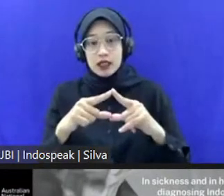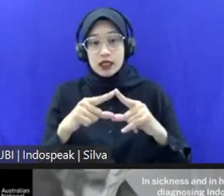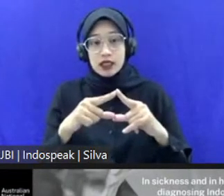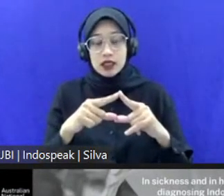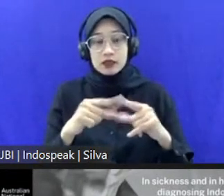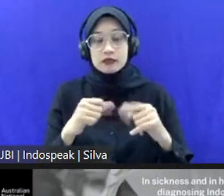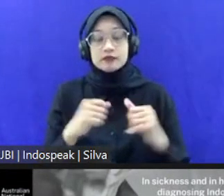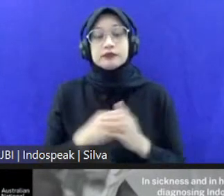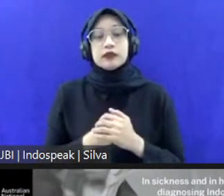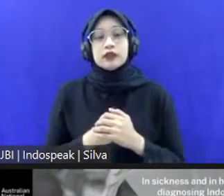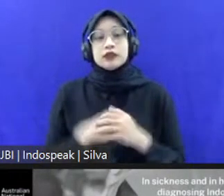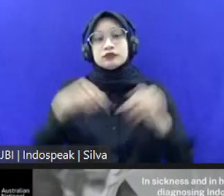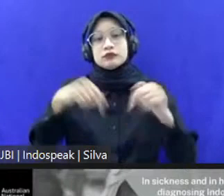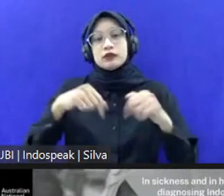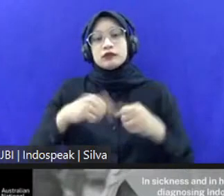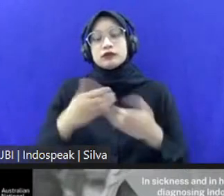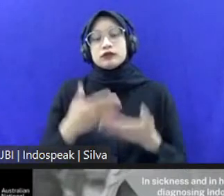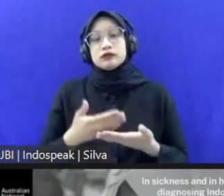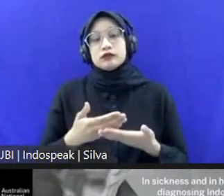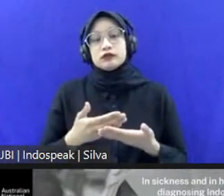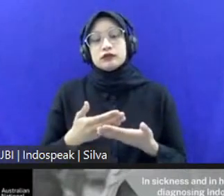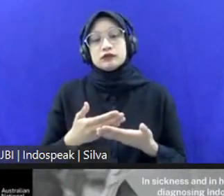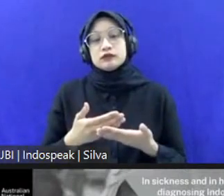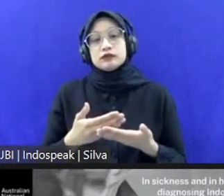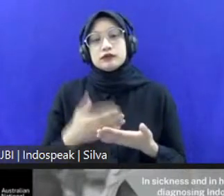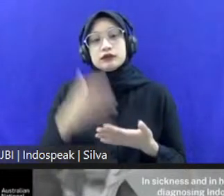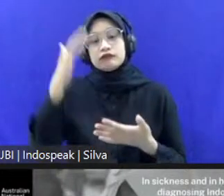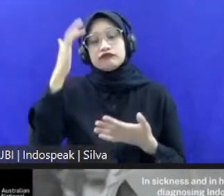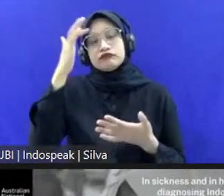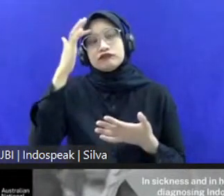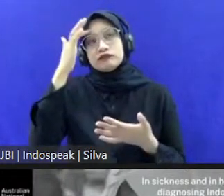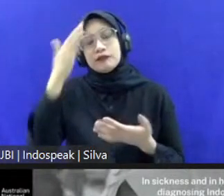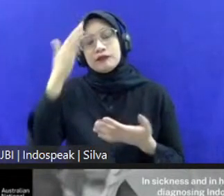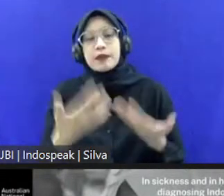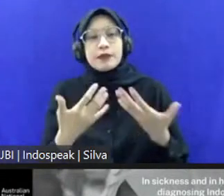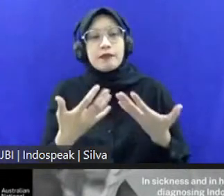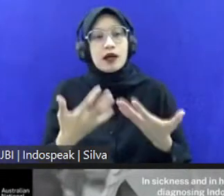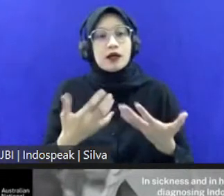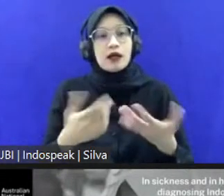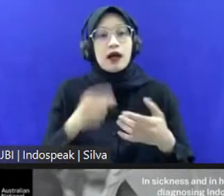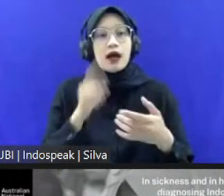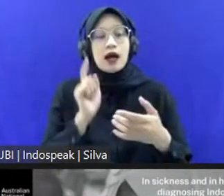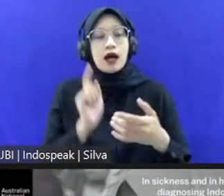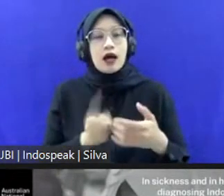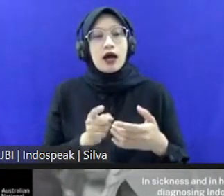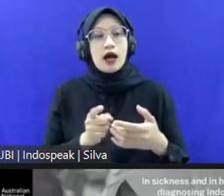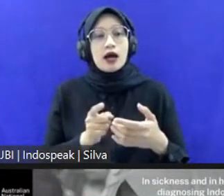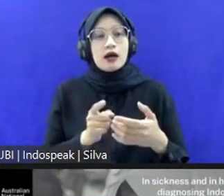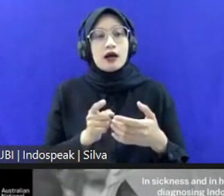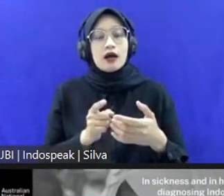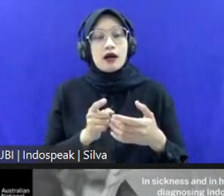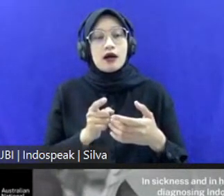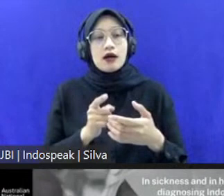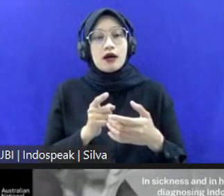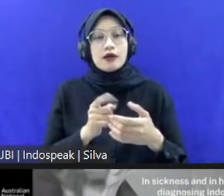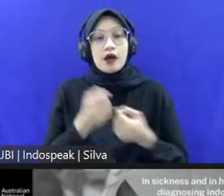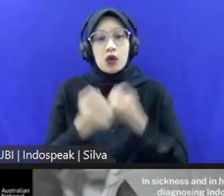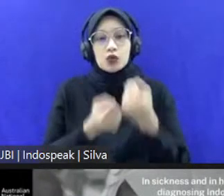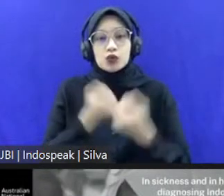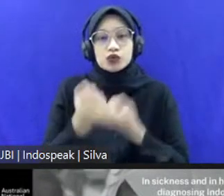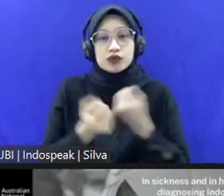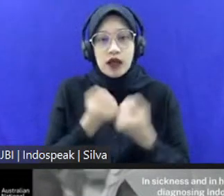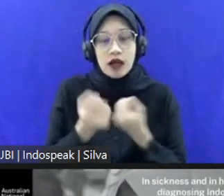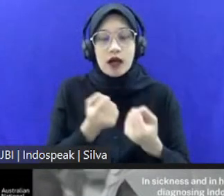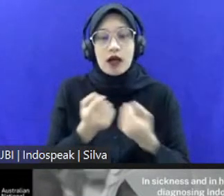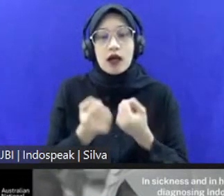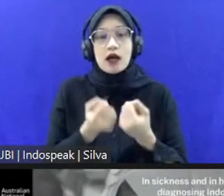worsening, and I'm wondering about in terms of if there's any prevention, promotion or curative efforts around